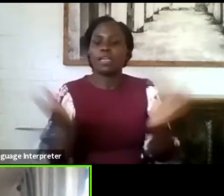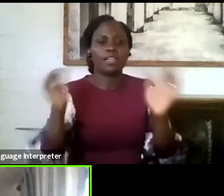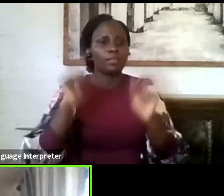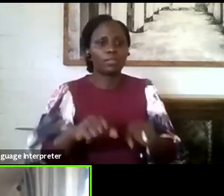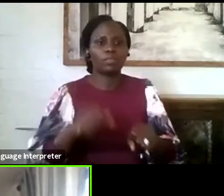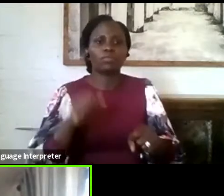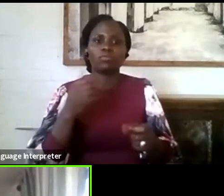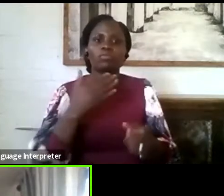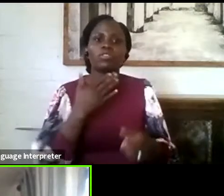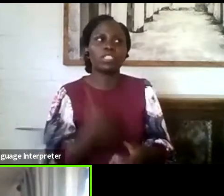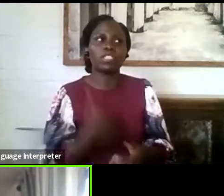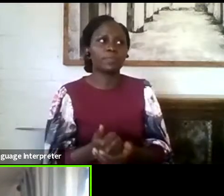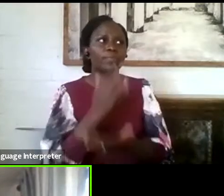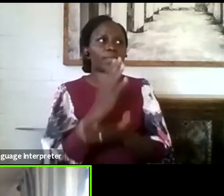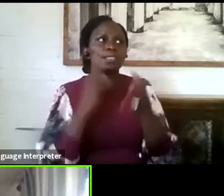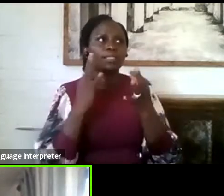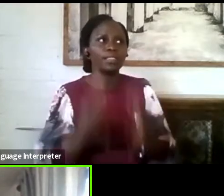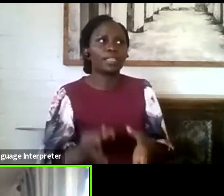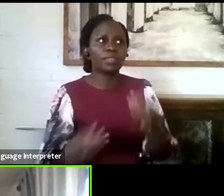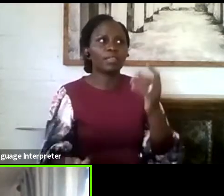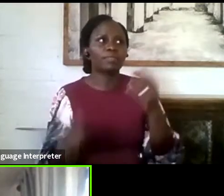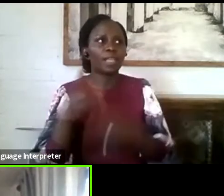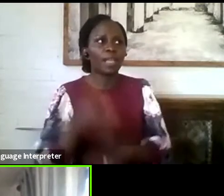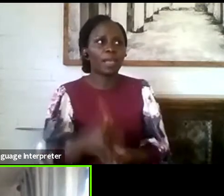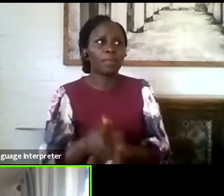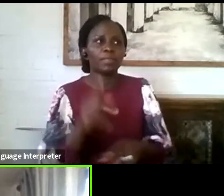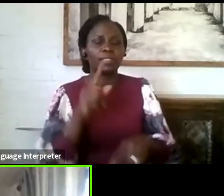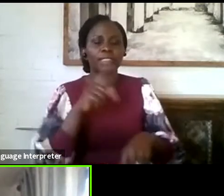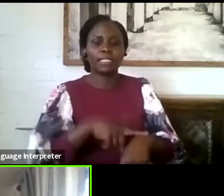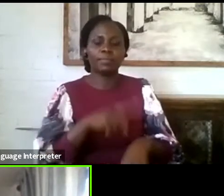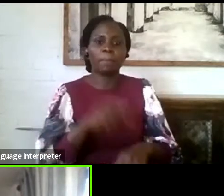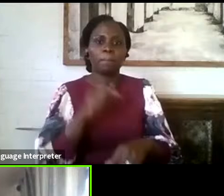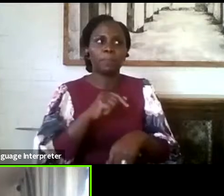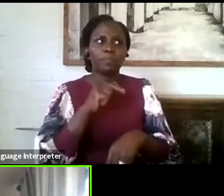that came up during that time was that